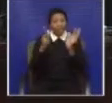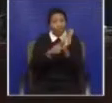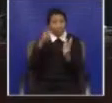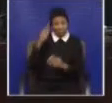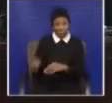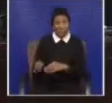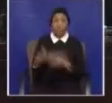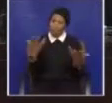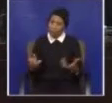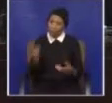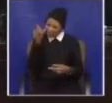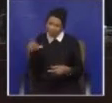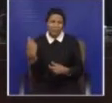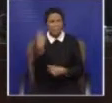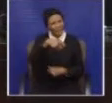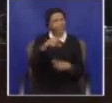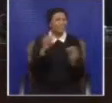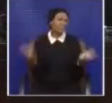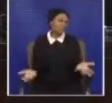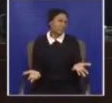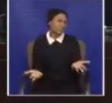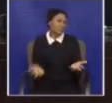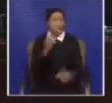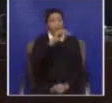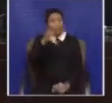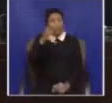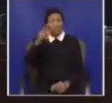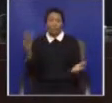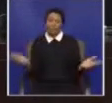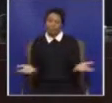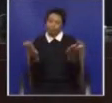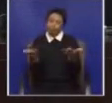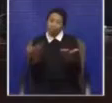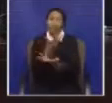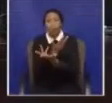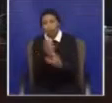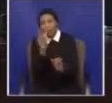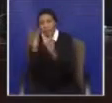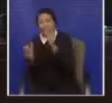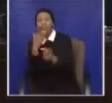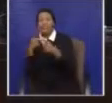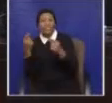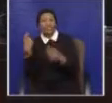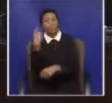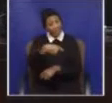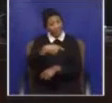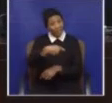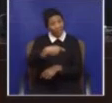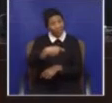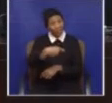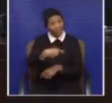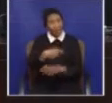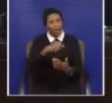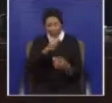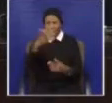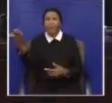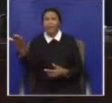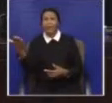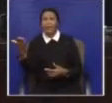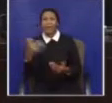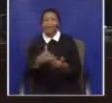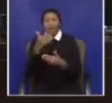lockdown regulations. The ACDP encourages all those who paid an admission of guilt fine to apply for expungement as soon